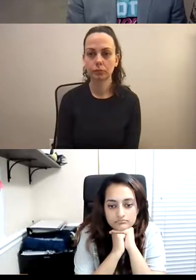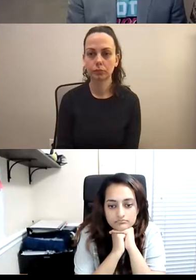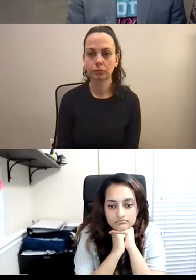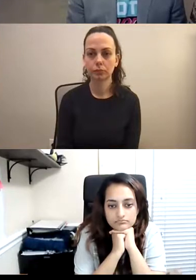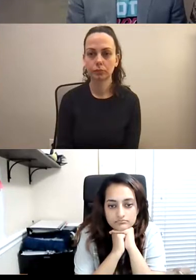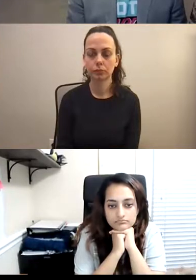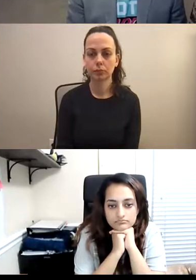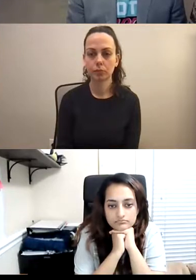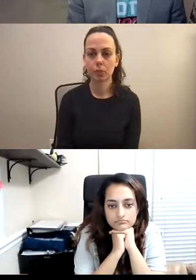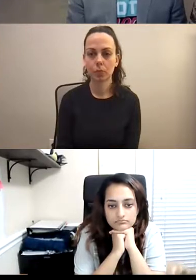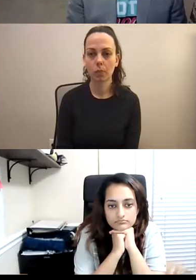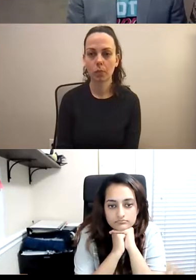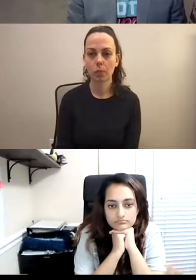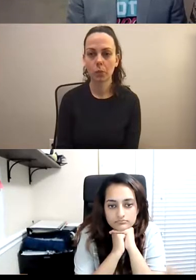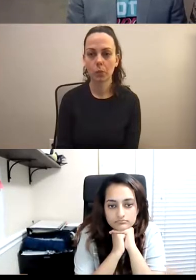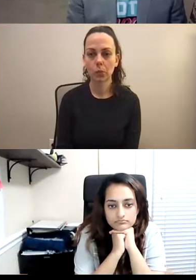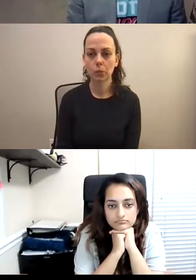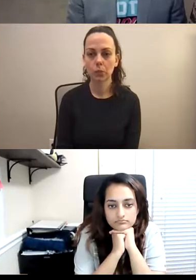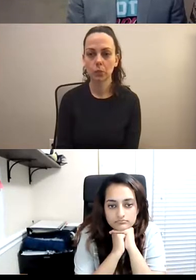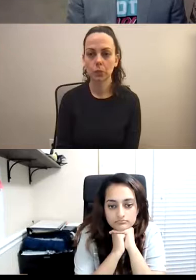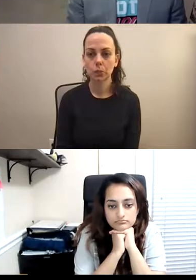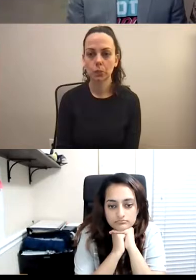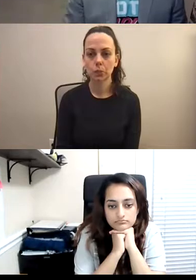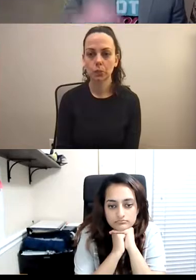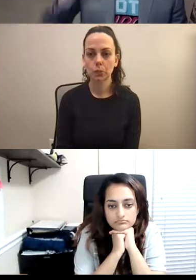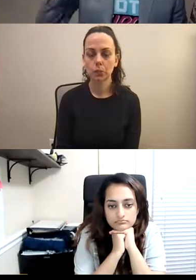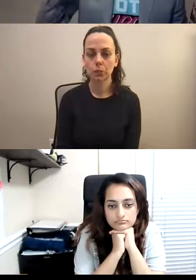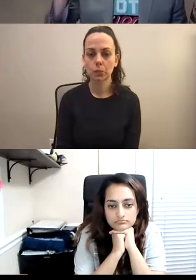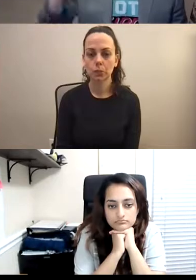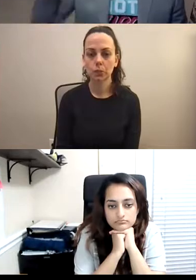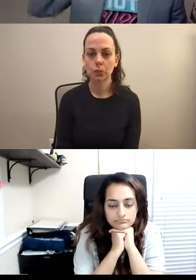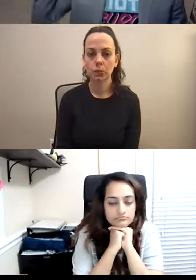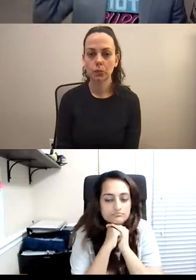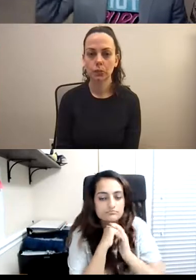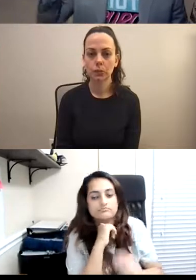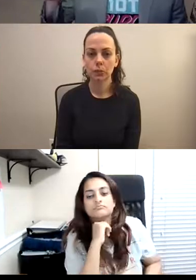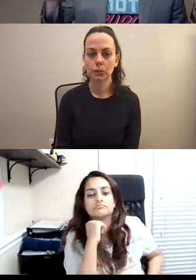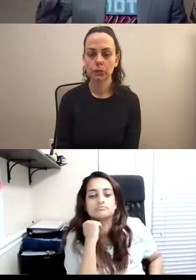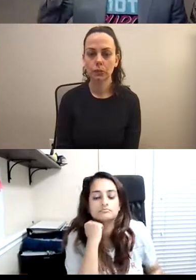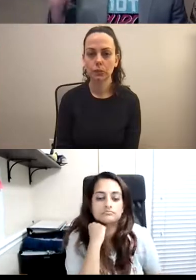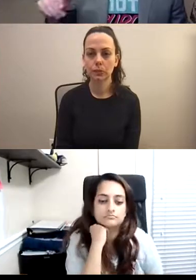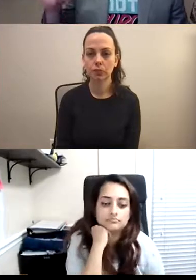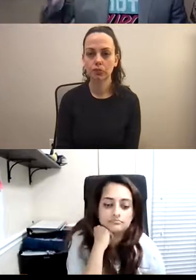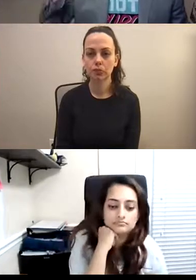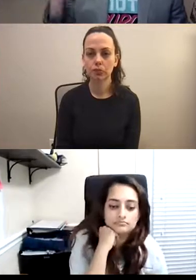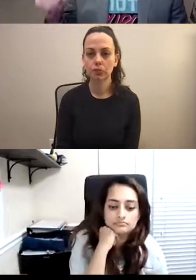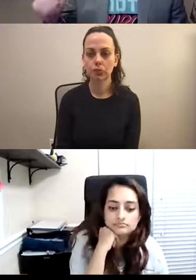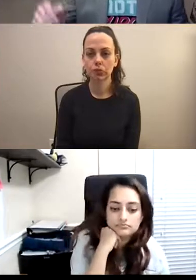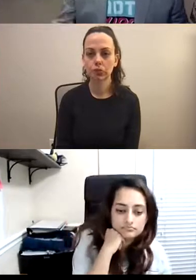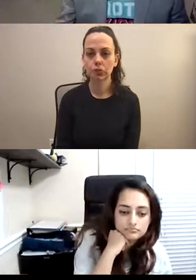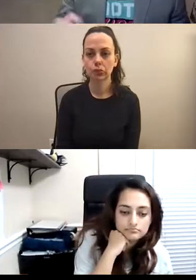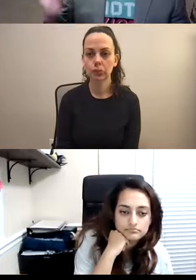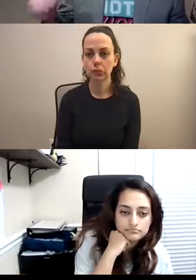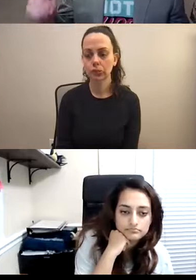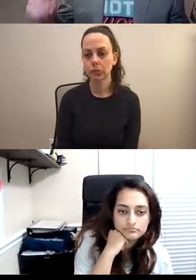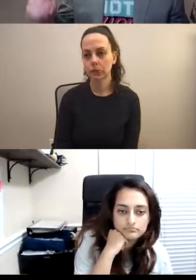a bad thing and it makes us weak. So we already have the story a lot of times, not everybody, but we have the story